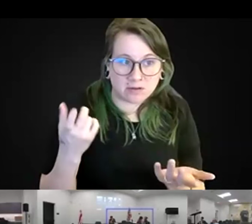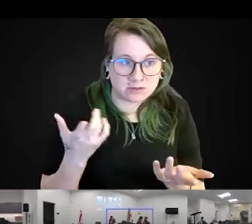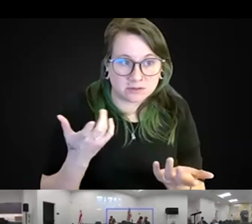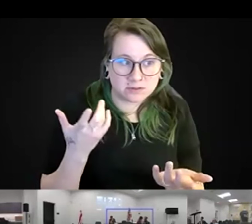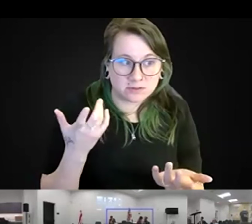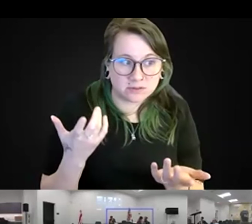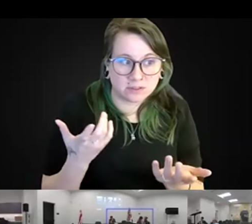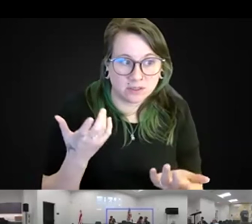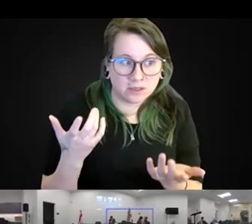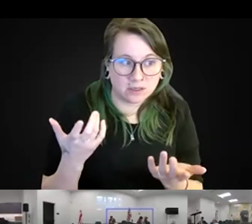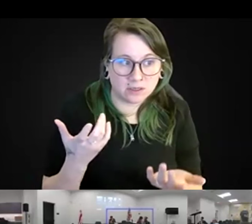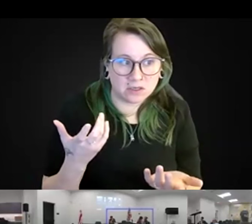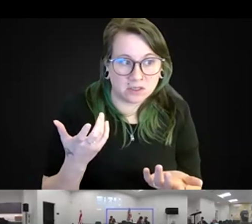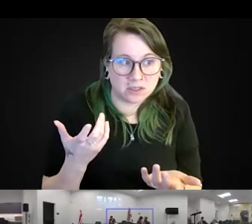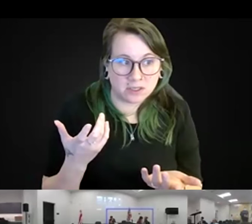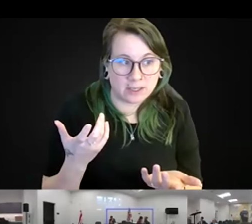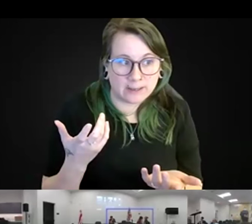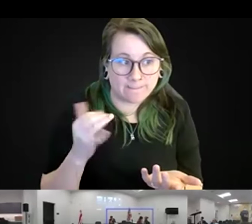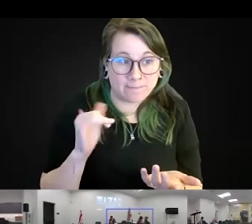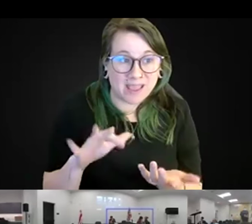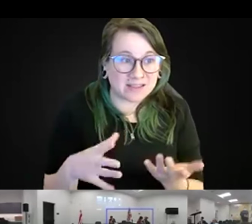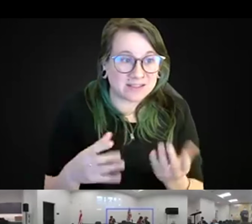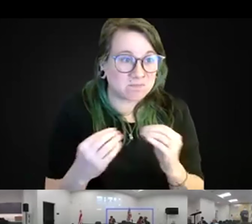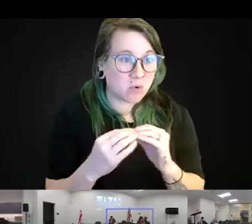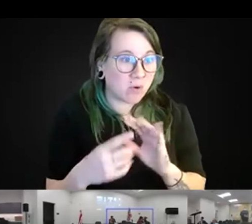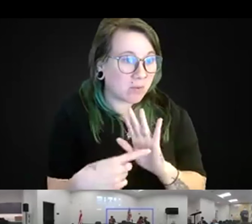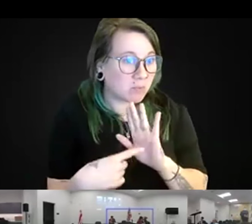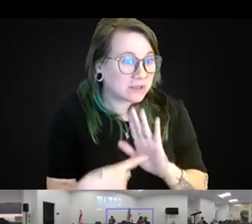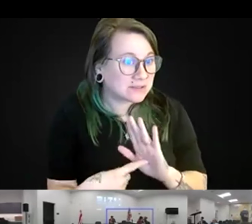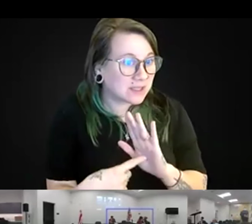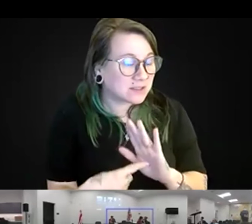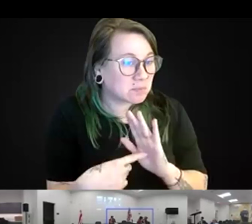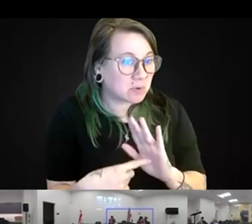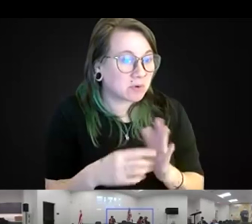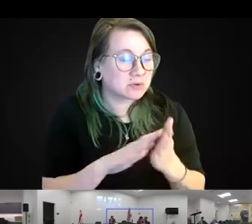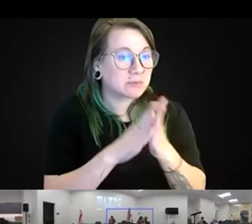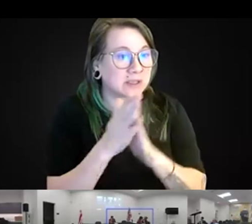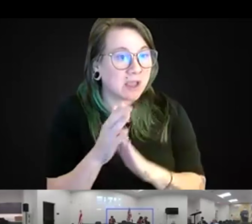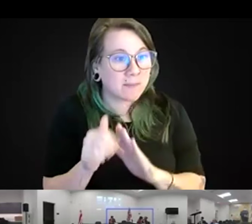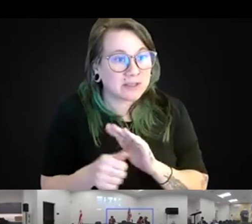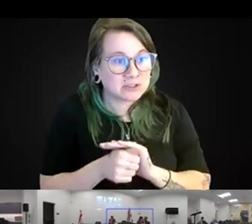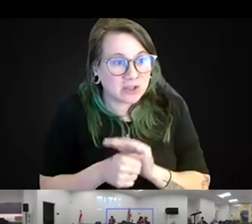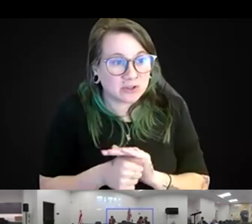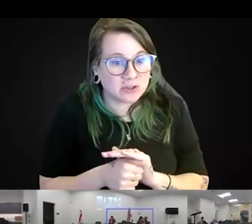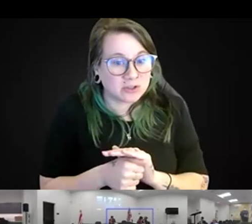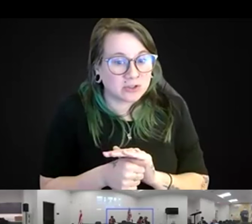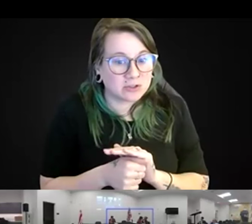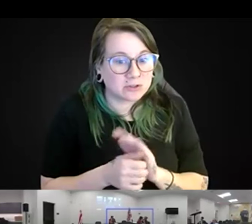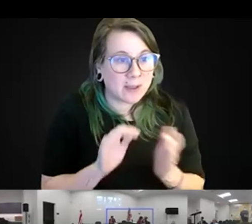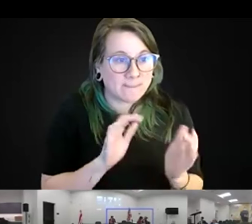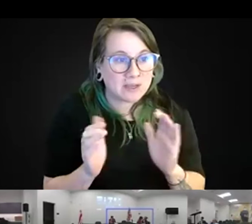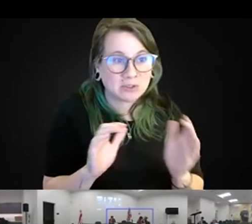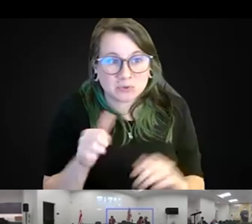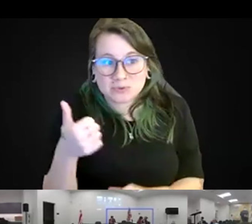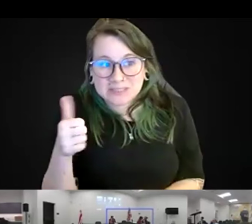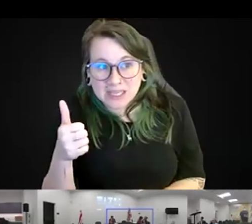guess is presentable to be a shelter at 6 stories versus 10